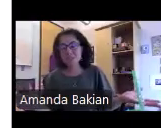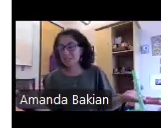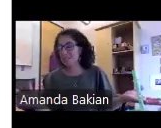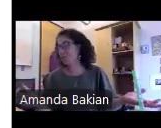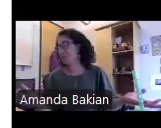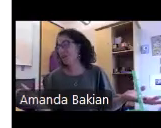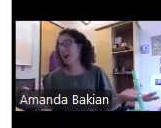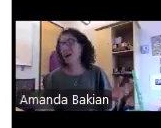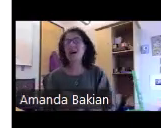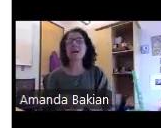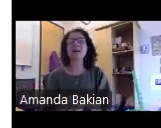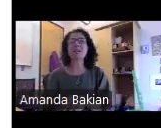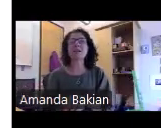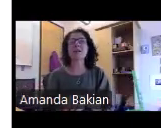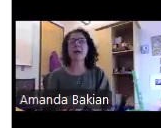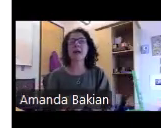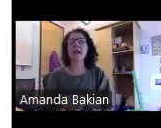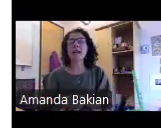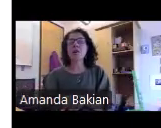stakeholder interest in Utah.